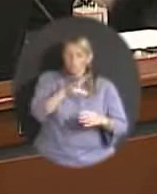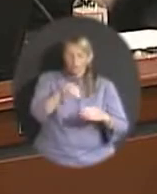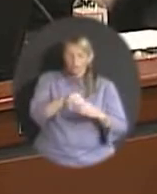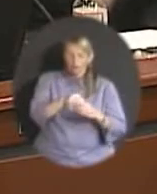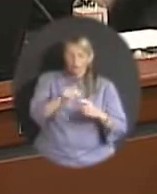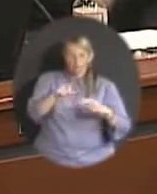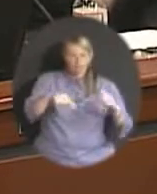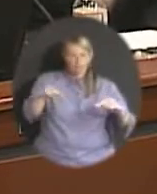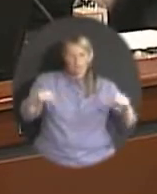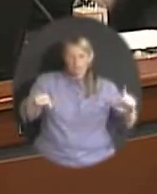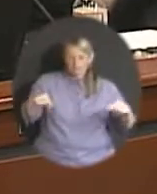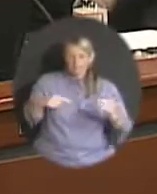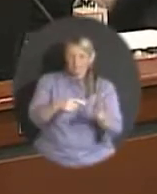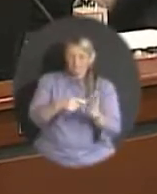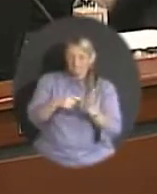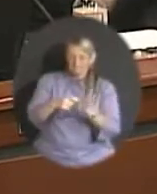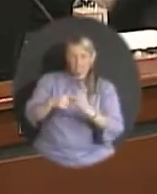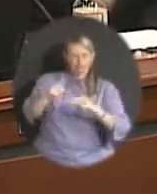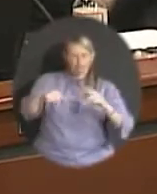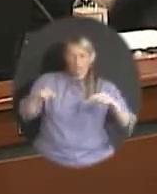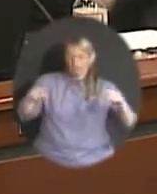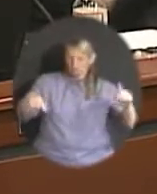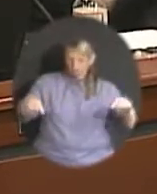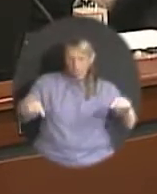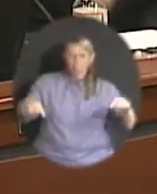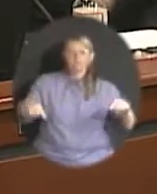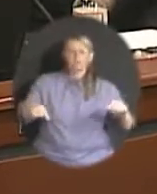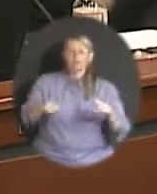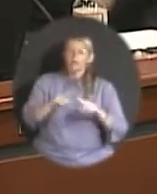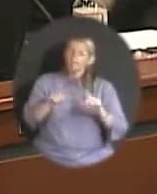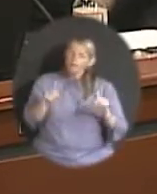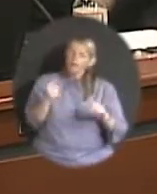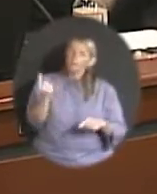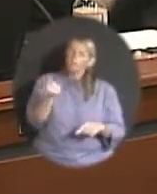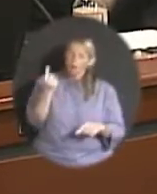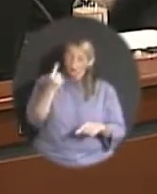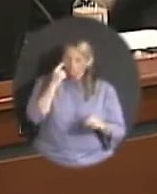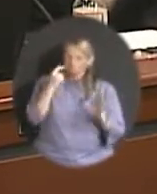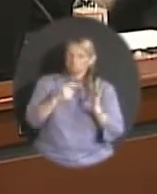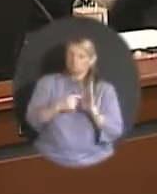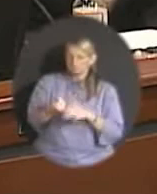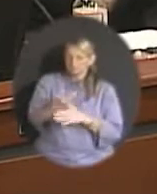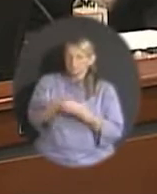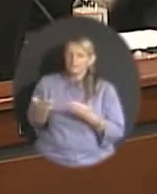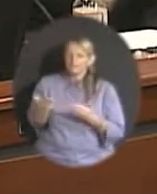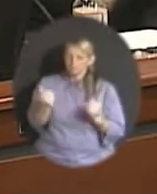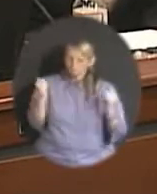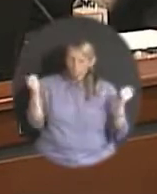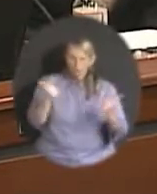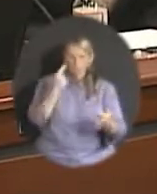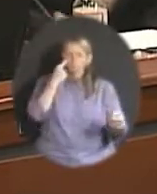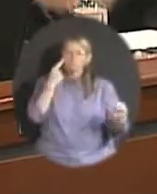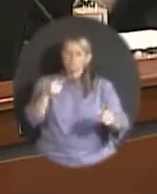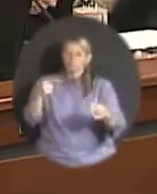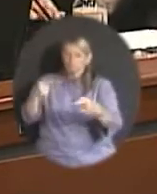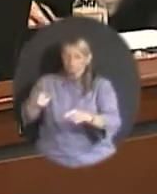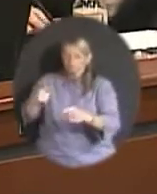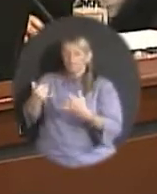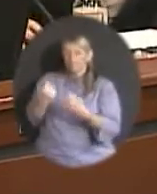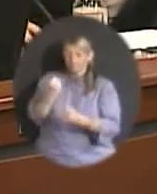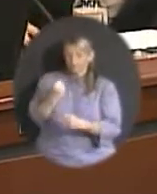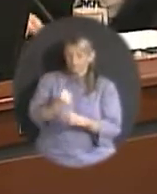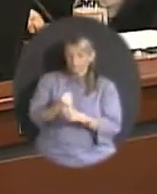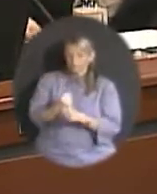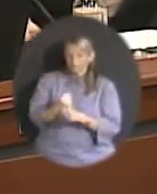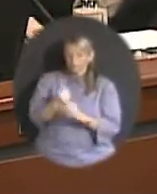and our needs vary widely. However, we always find that there are several things that we do agree on. And so this year we